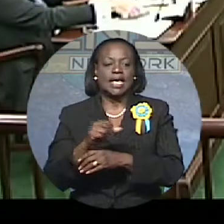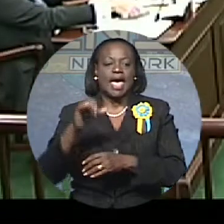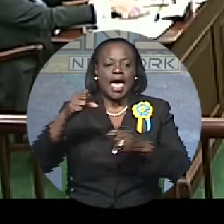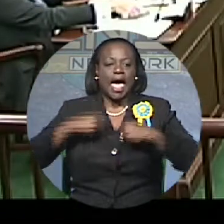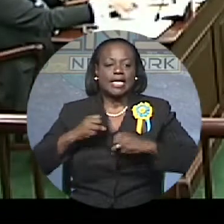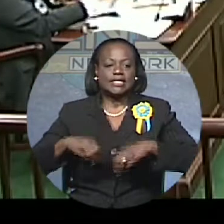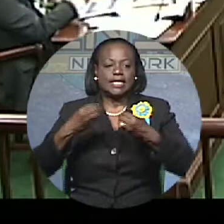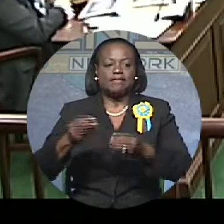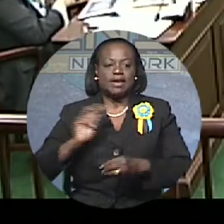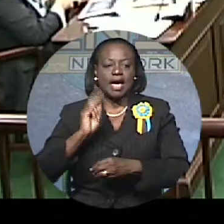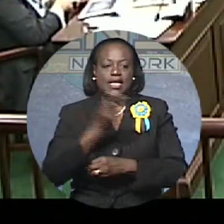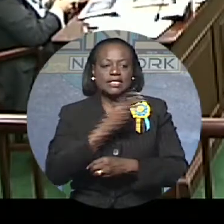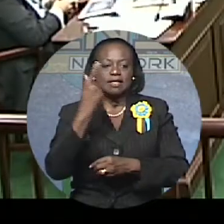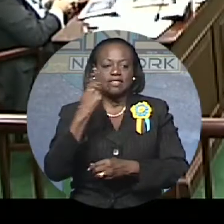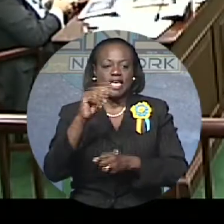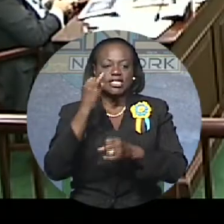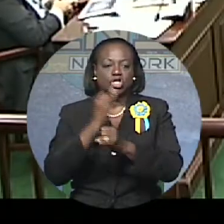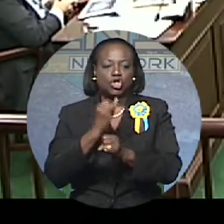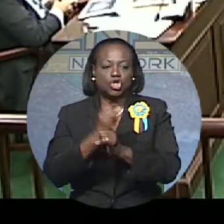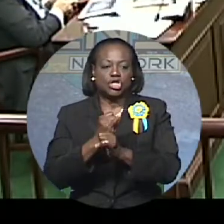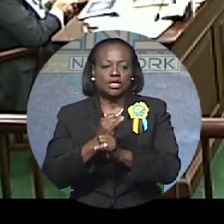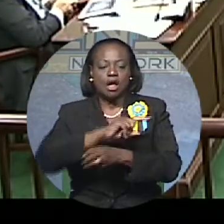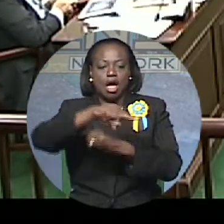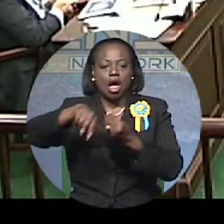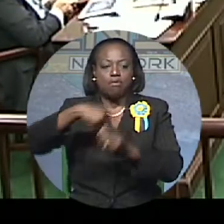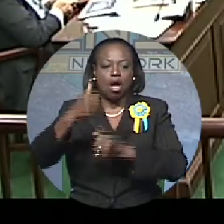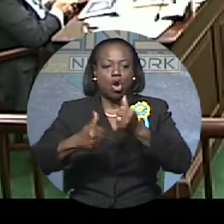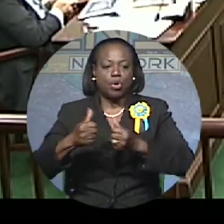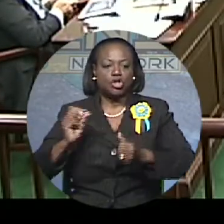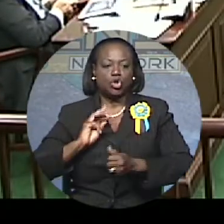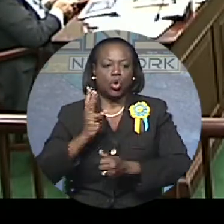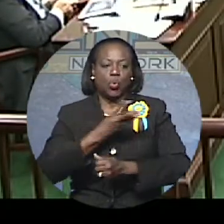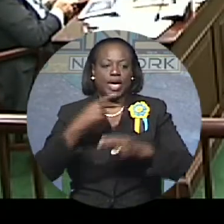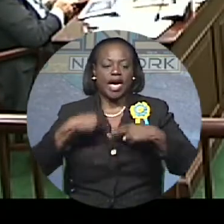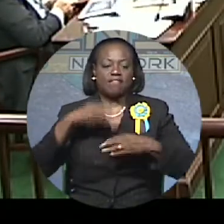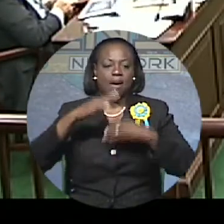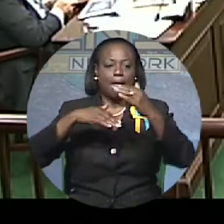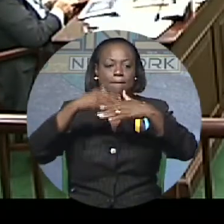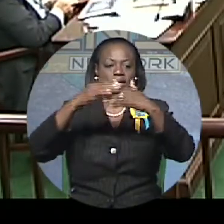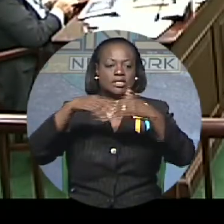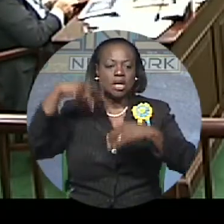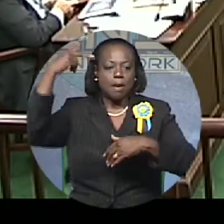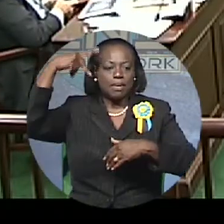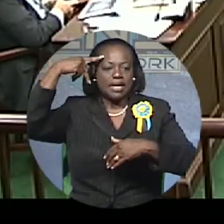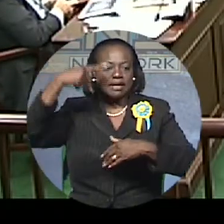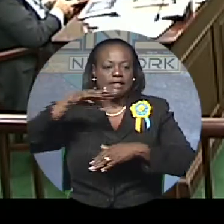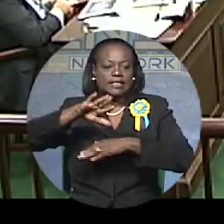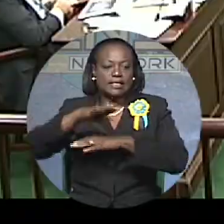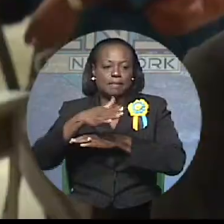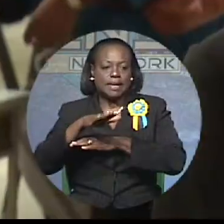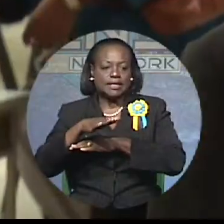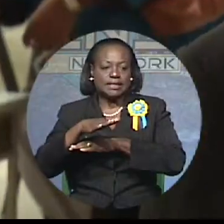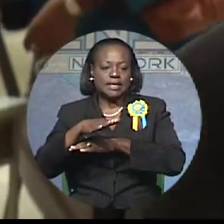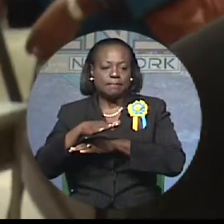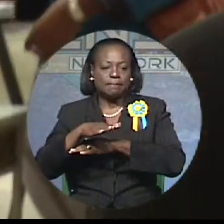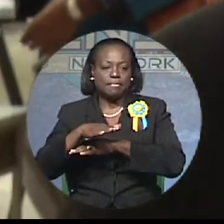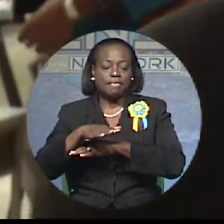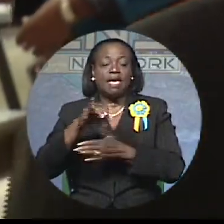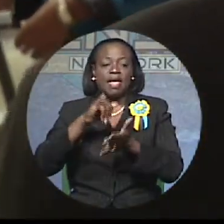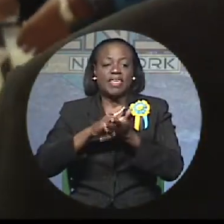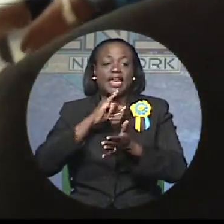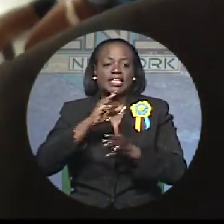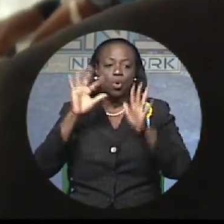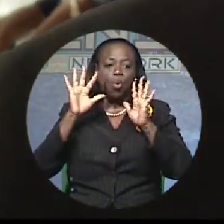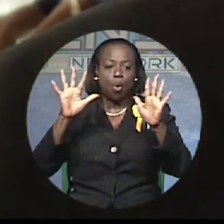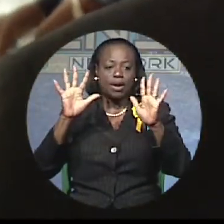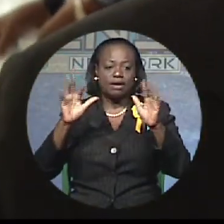us the institution around which we have built political stability. And you say, well, that's not remarkable. Yes, it